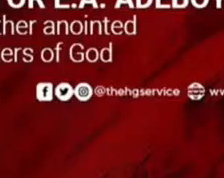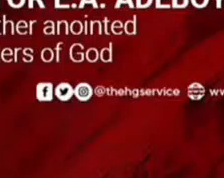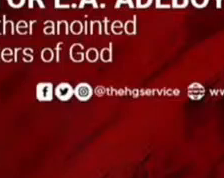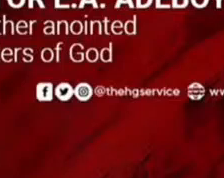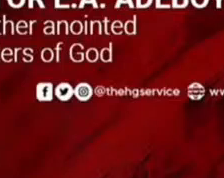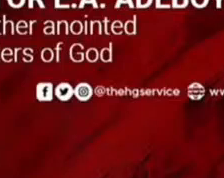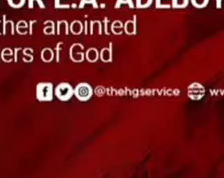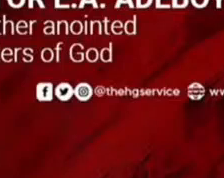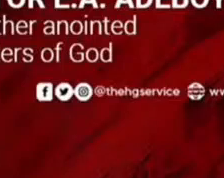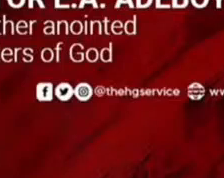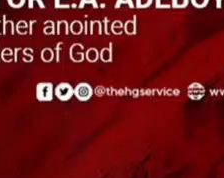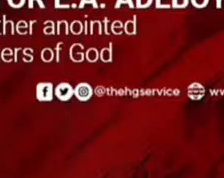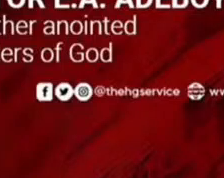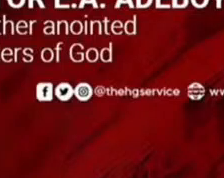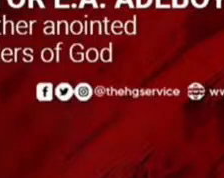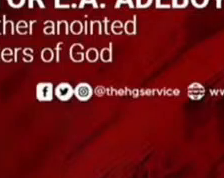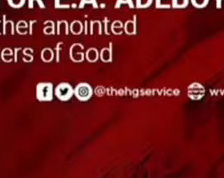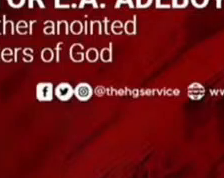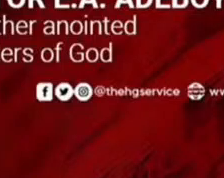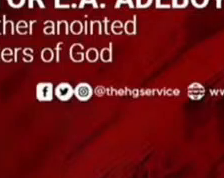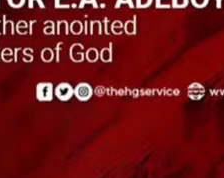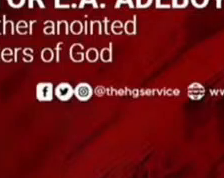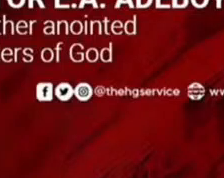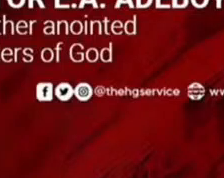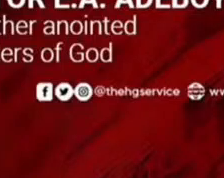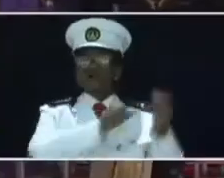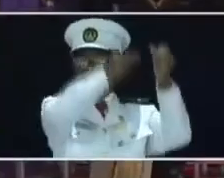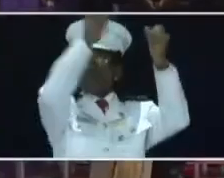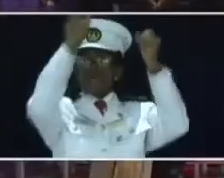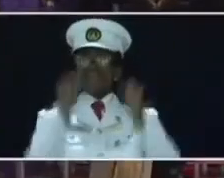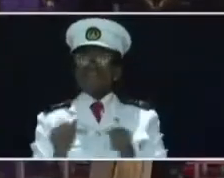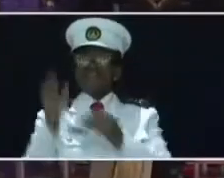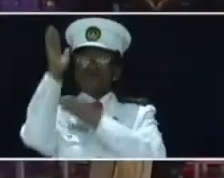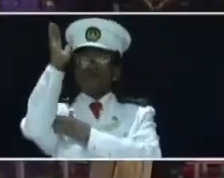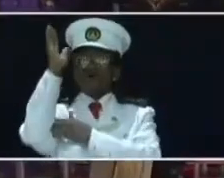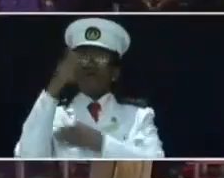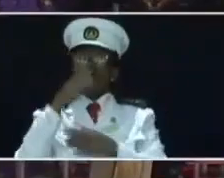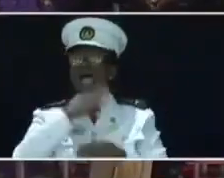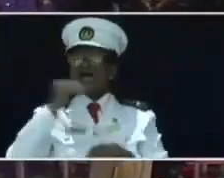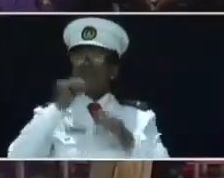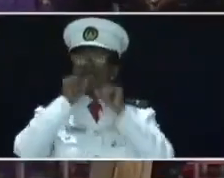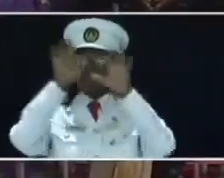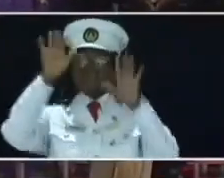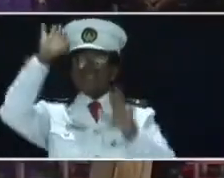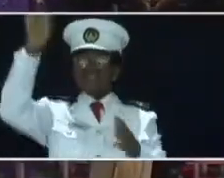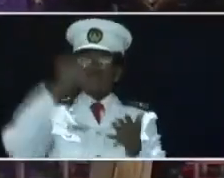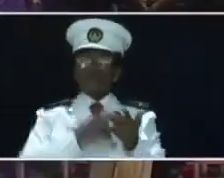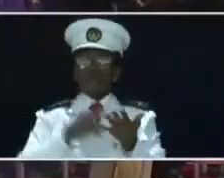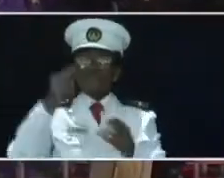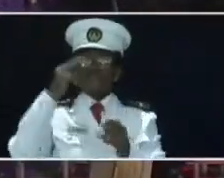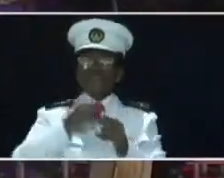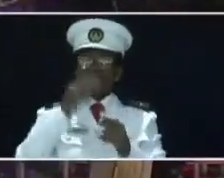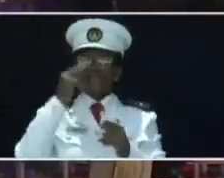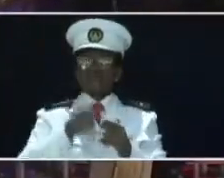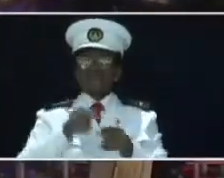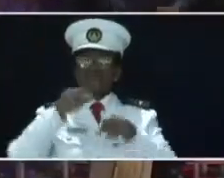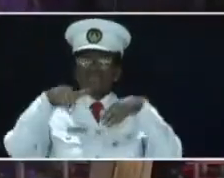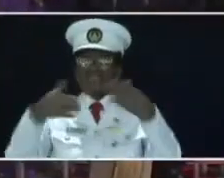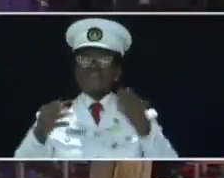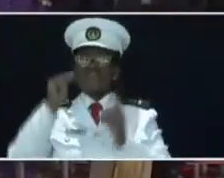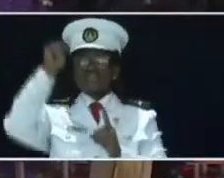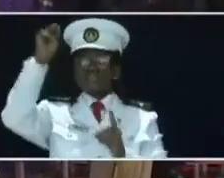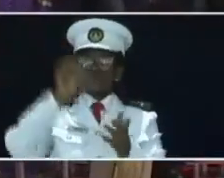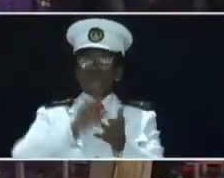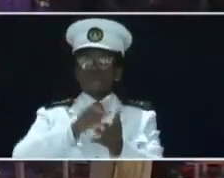Lift your voice to the Almighty God and bless His holy name. Give Him glory, give Him honor, give Him